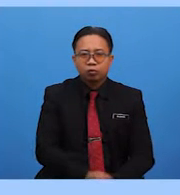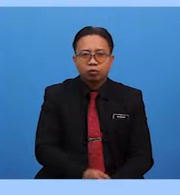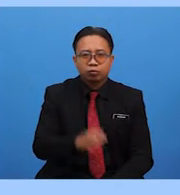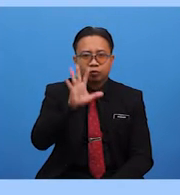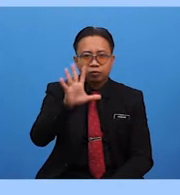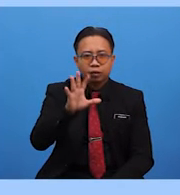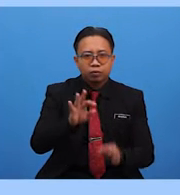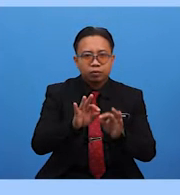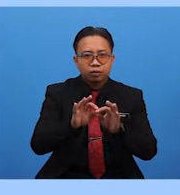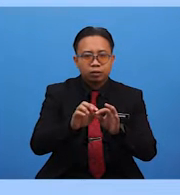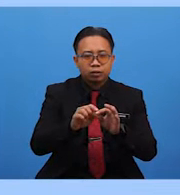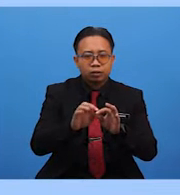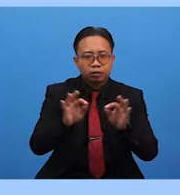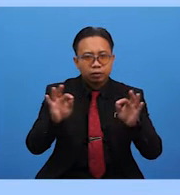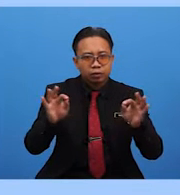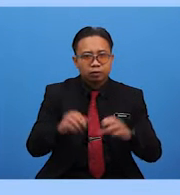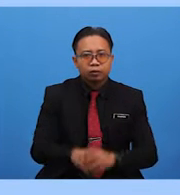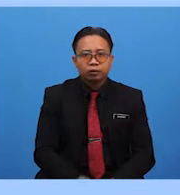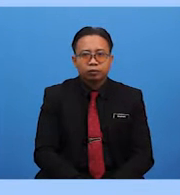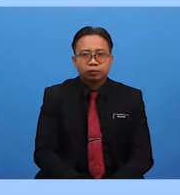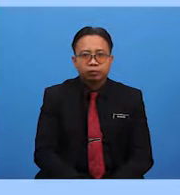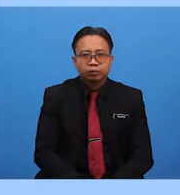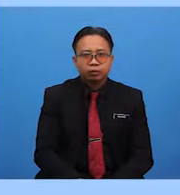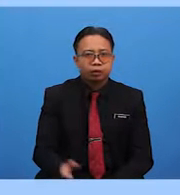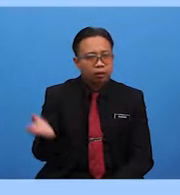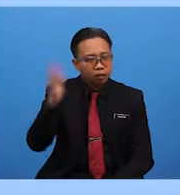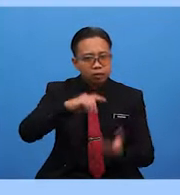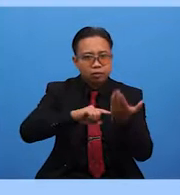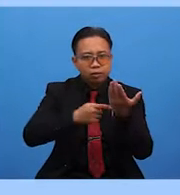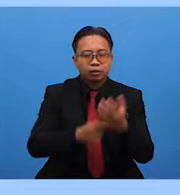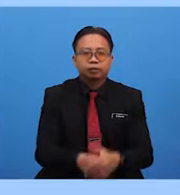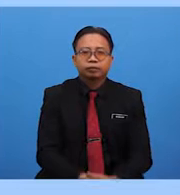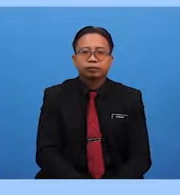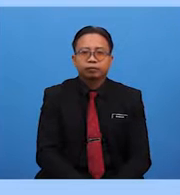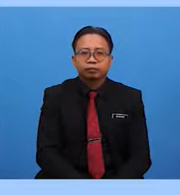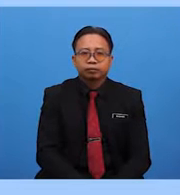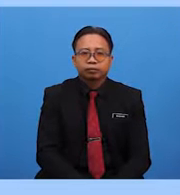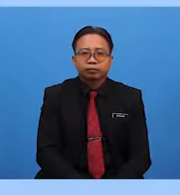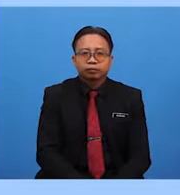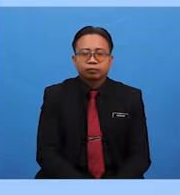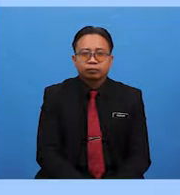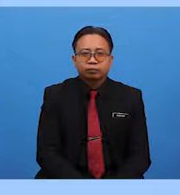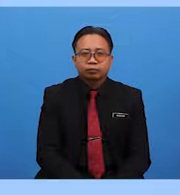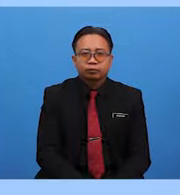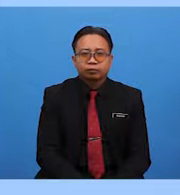5 sentences in total. Are you all set? Let's begin.